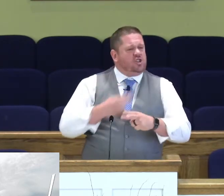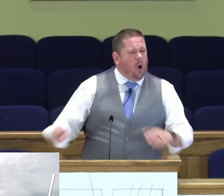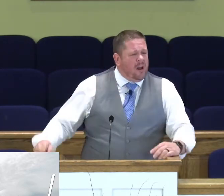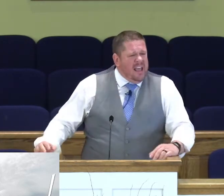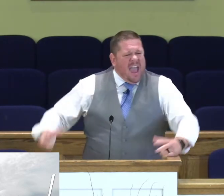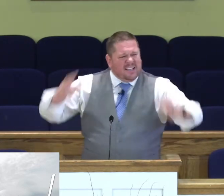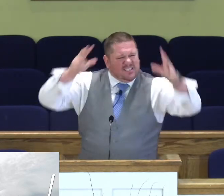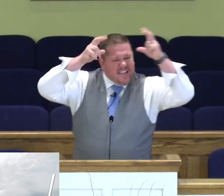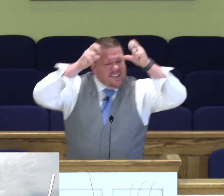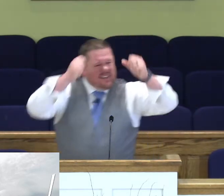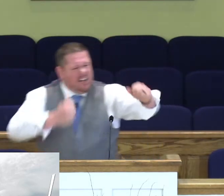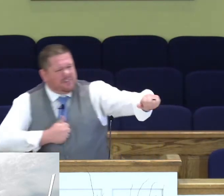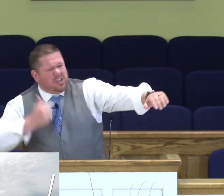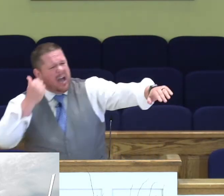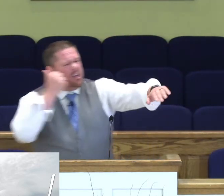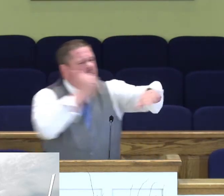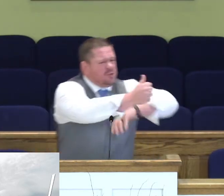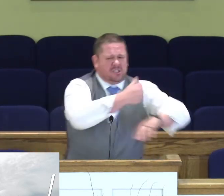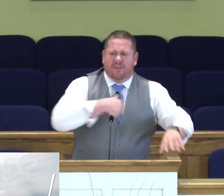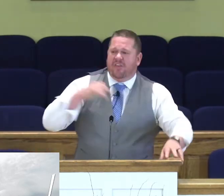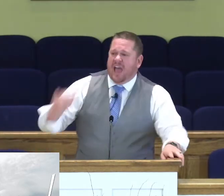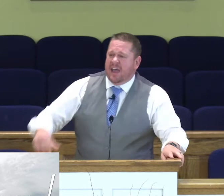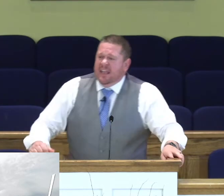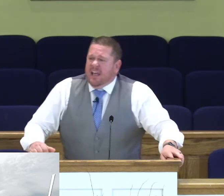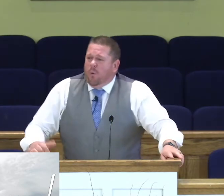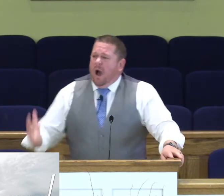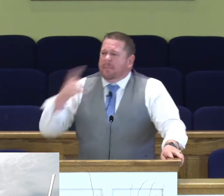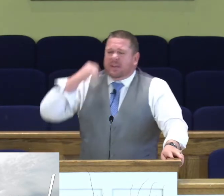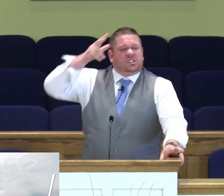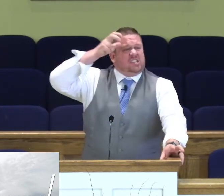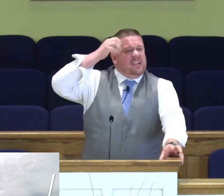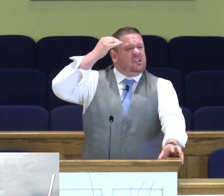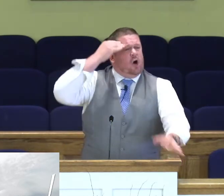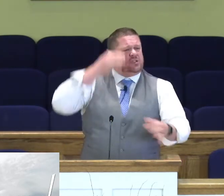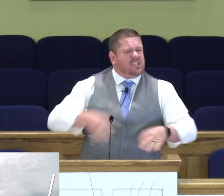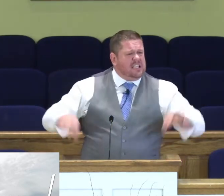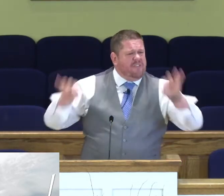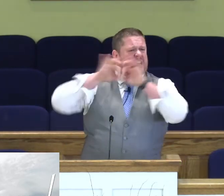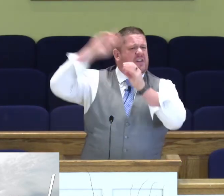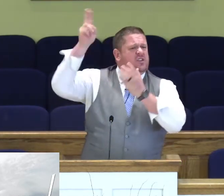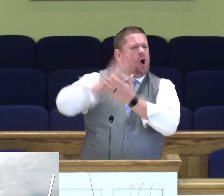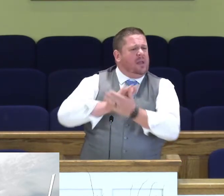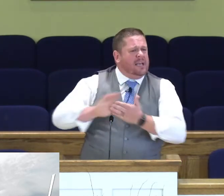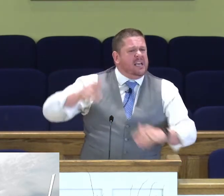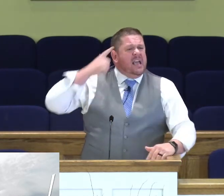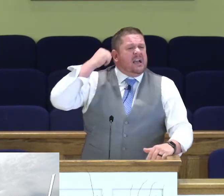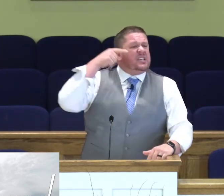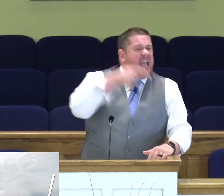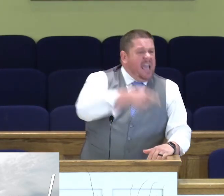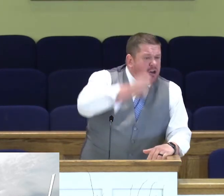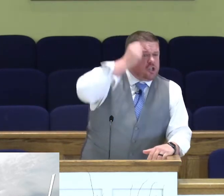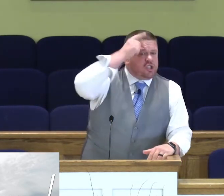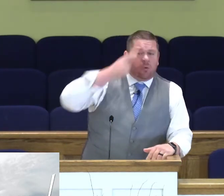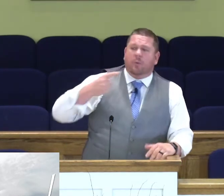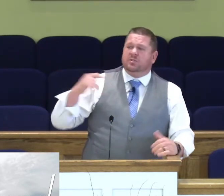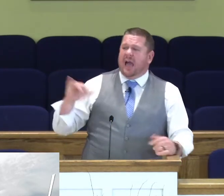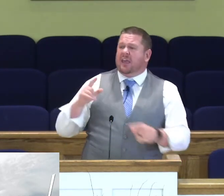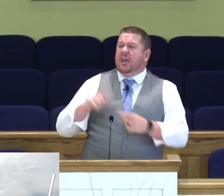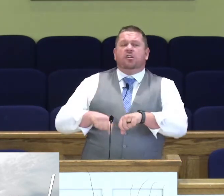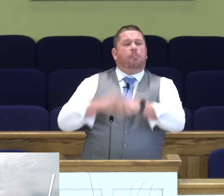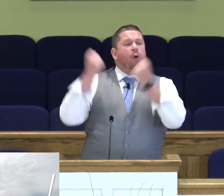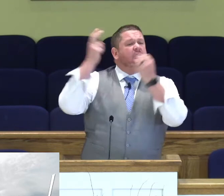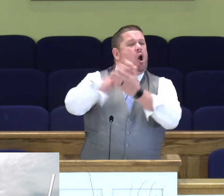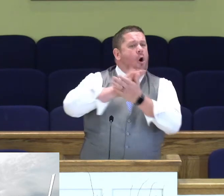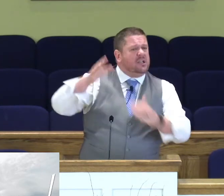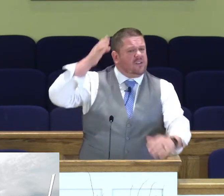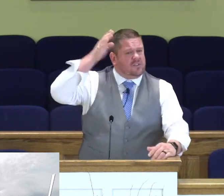fallen short. And Satan loves to accuse us of that. Why? Because Satan knows the significance of His holiness. Because he understood what it was like